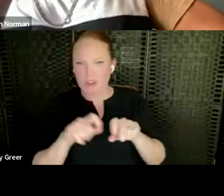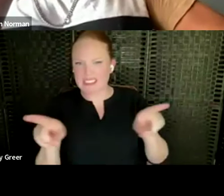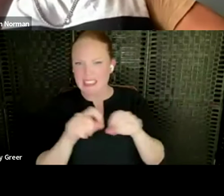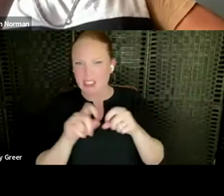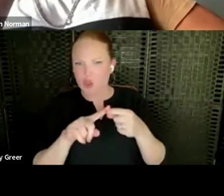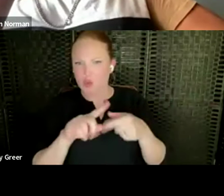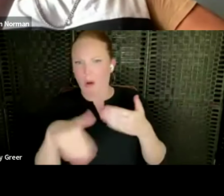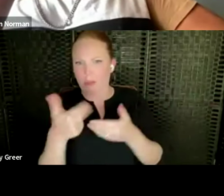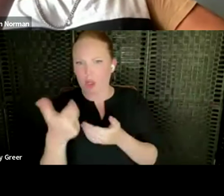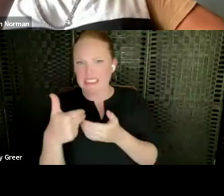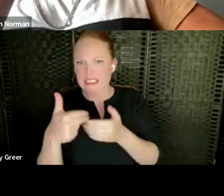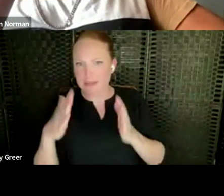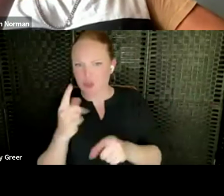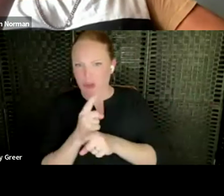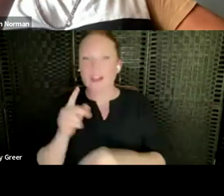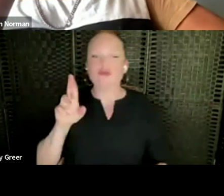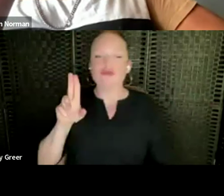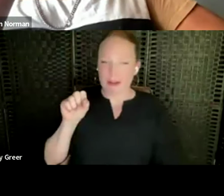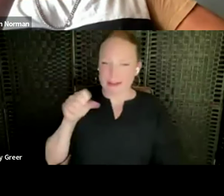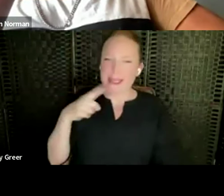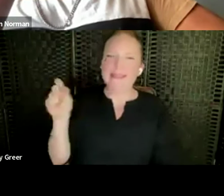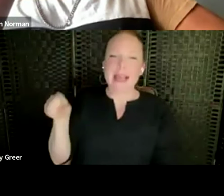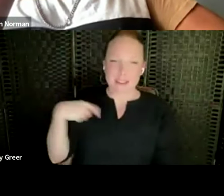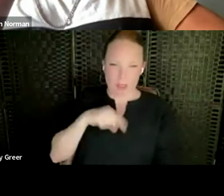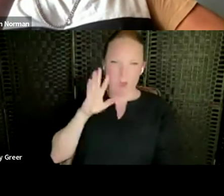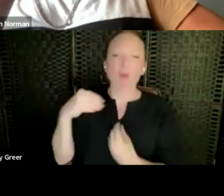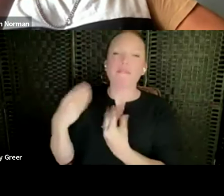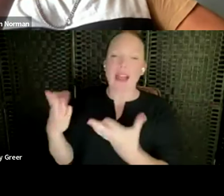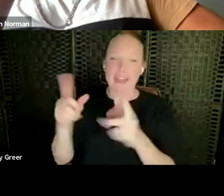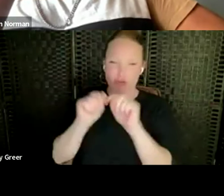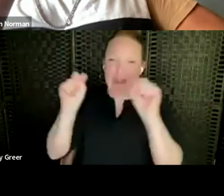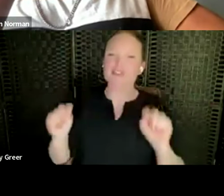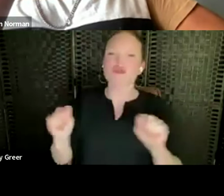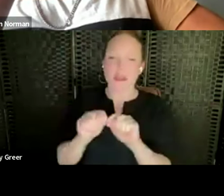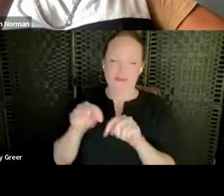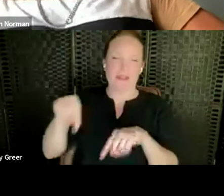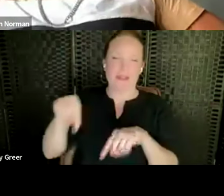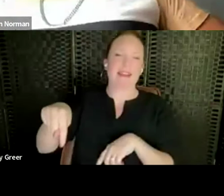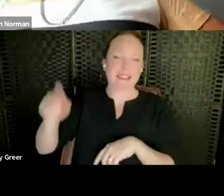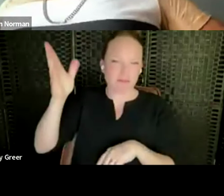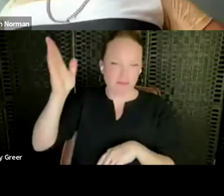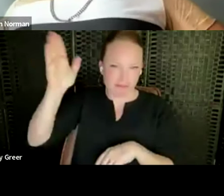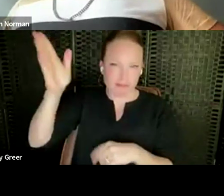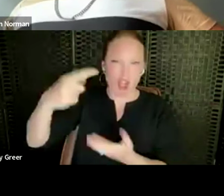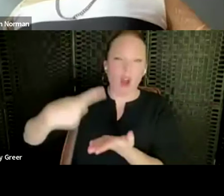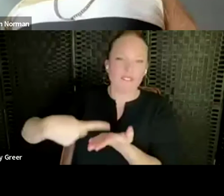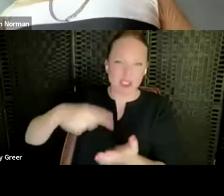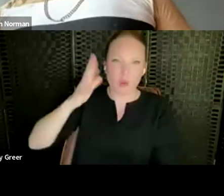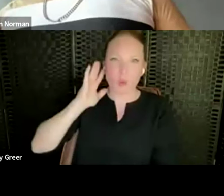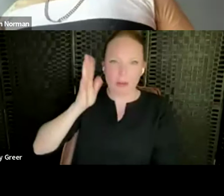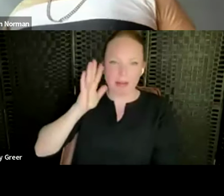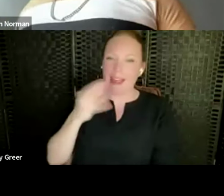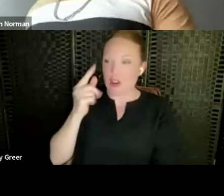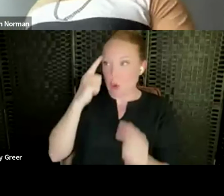participants. Yes, we will provide a transcript, you know, of this conversation, and hopefully we'll